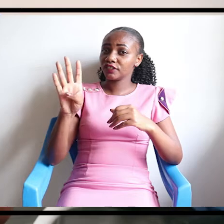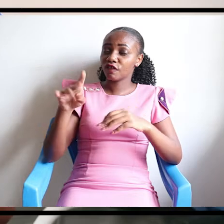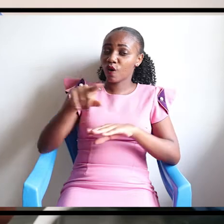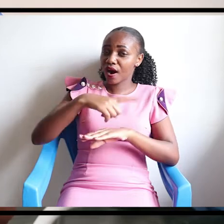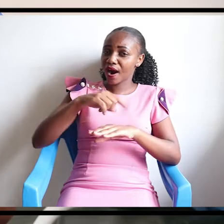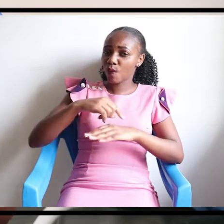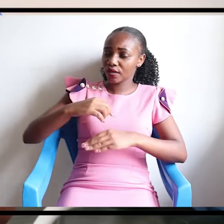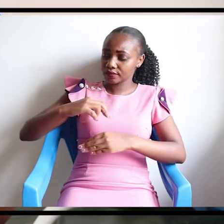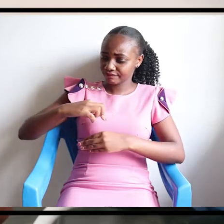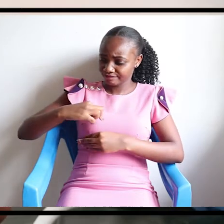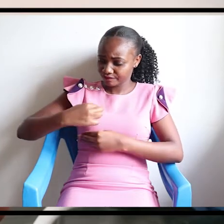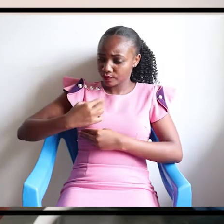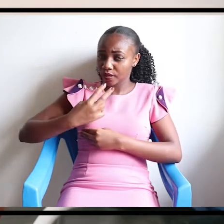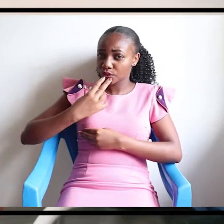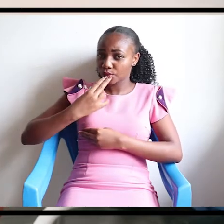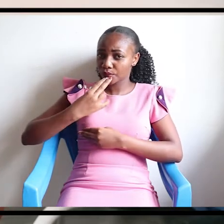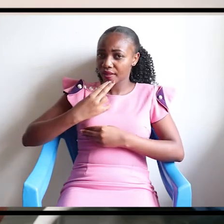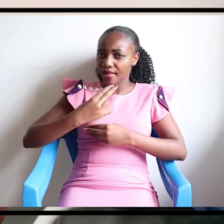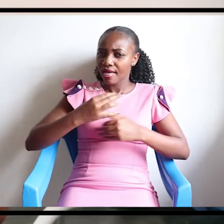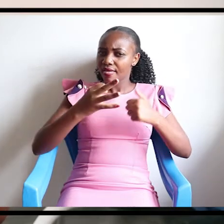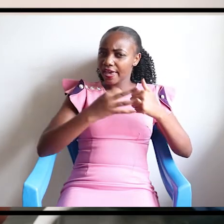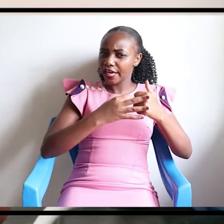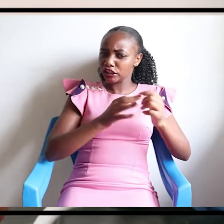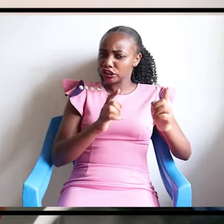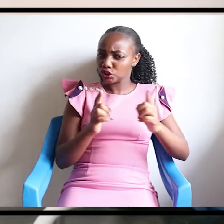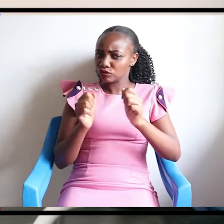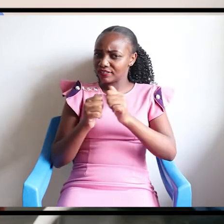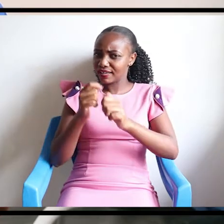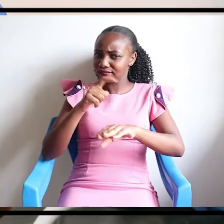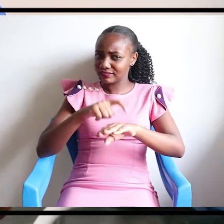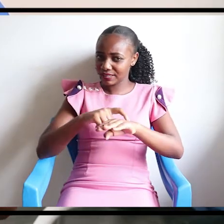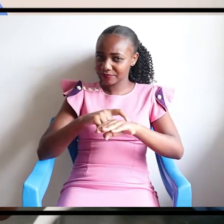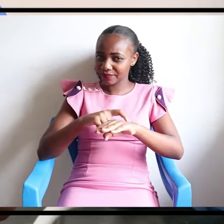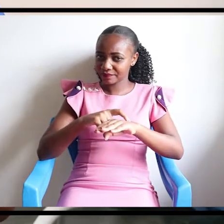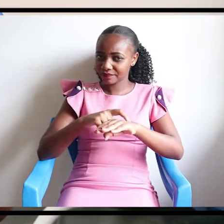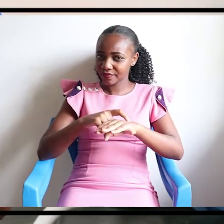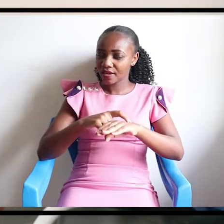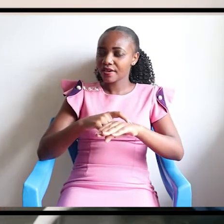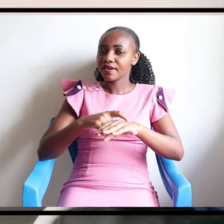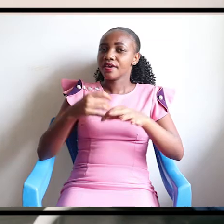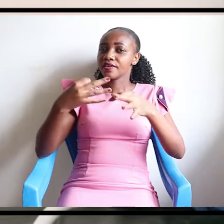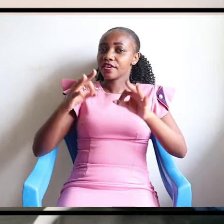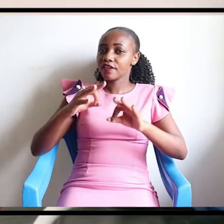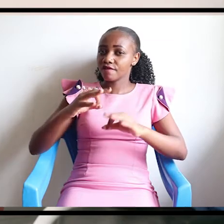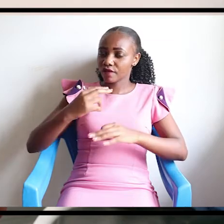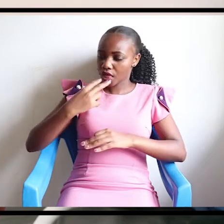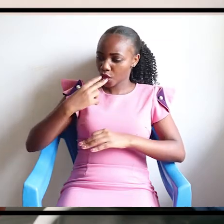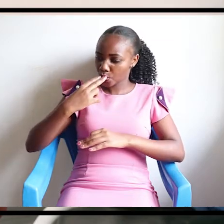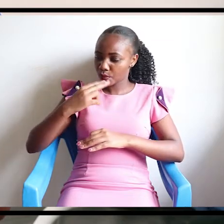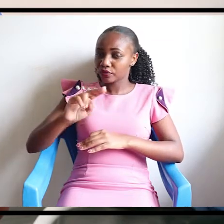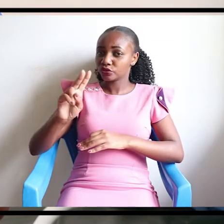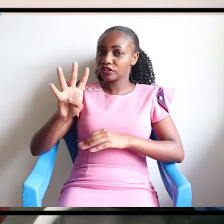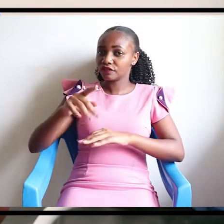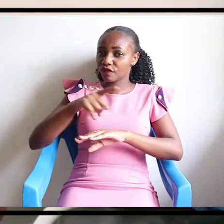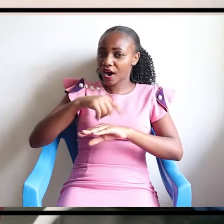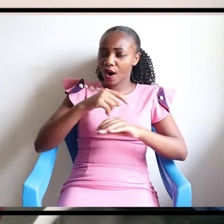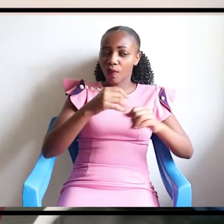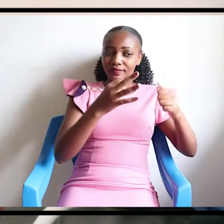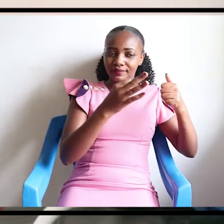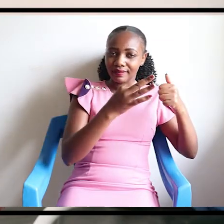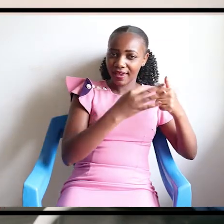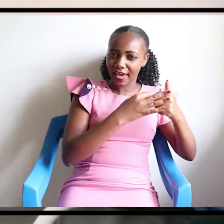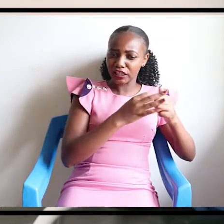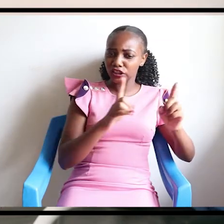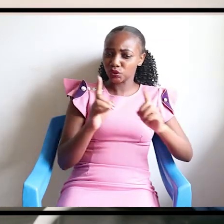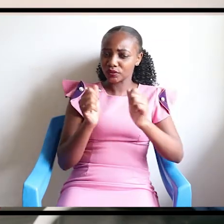this child like 8 to 10 times. Okay. If you're going to faithfully breastfeed a child in 24 hours, 8 to 10